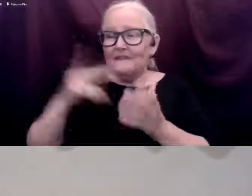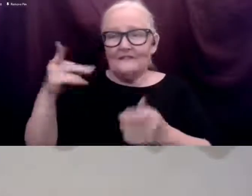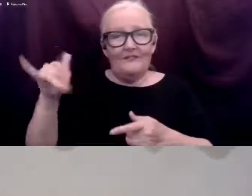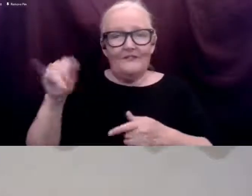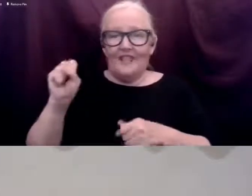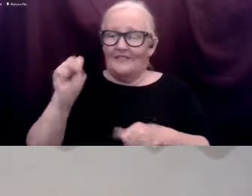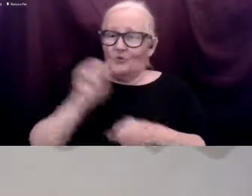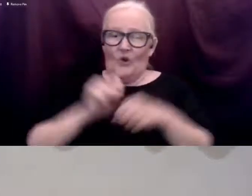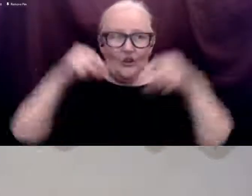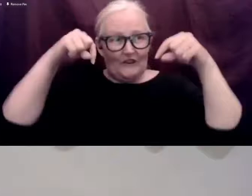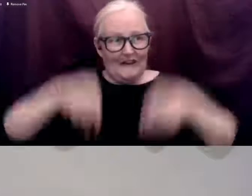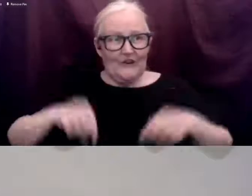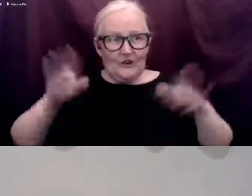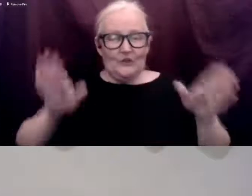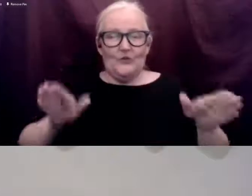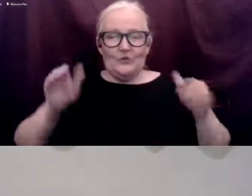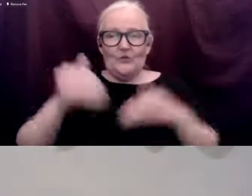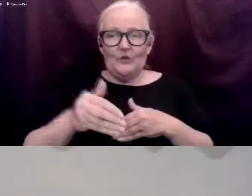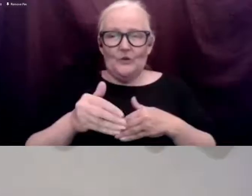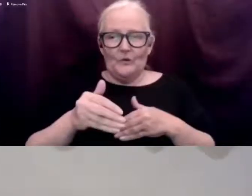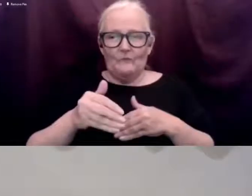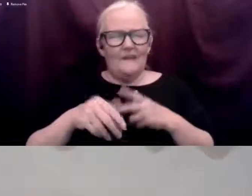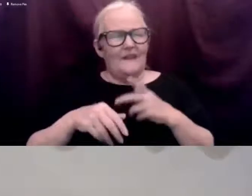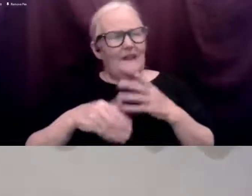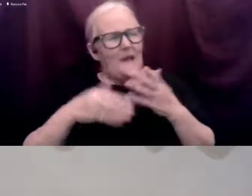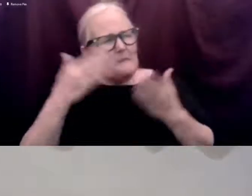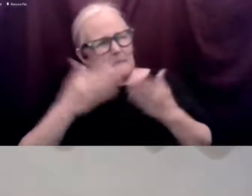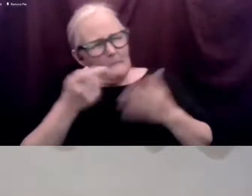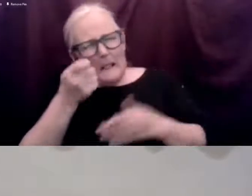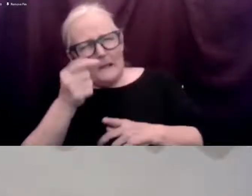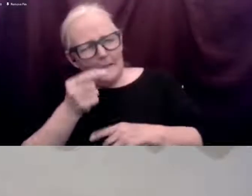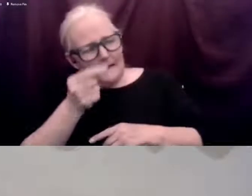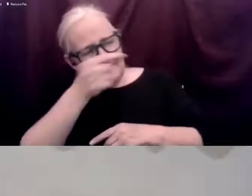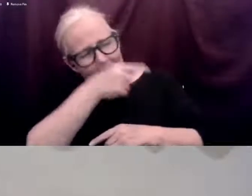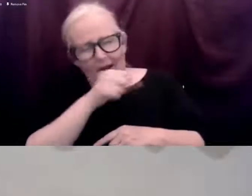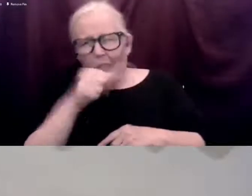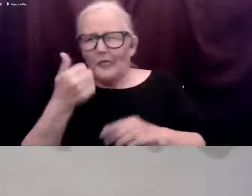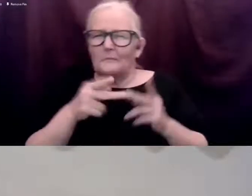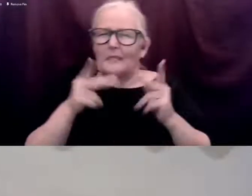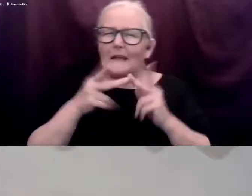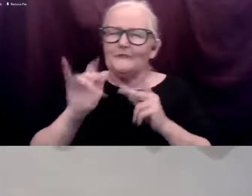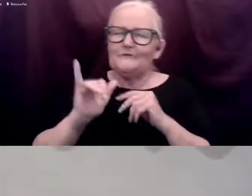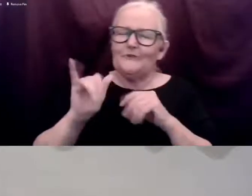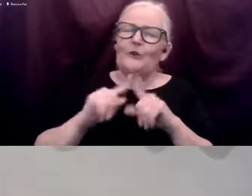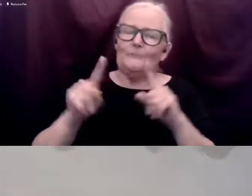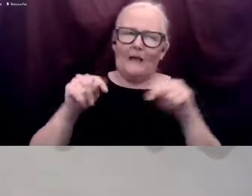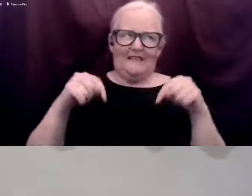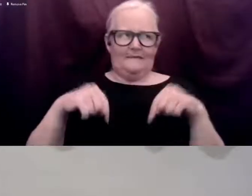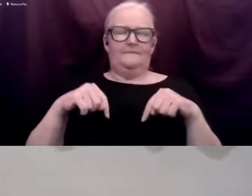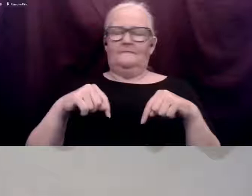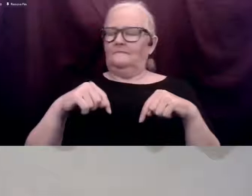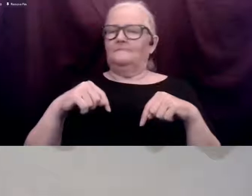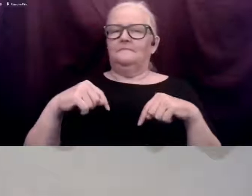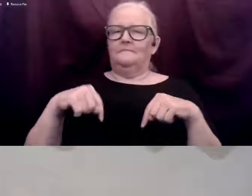I don't know. But this has always been a beautiful space for her to play